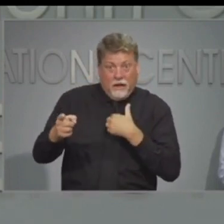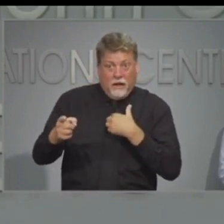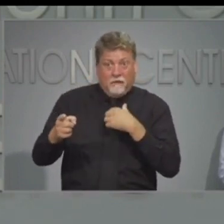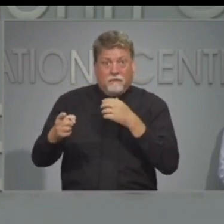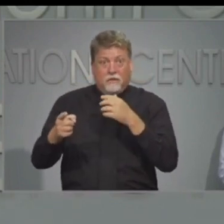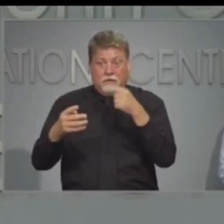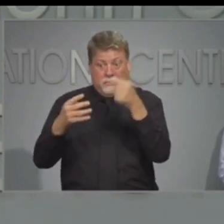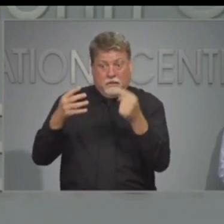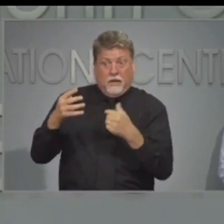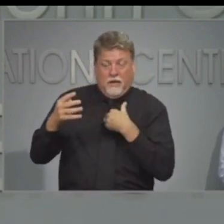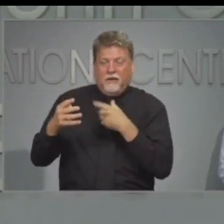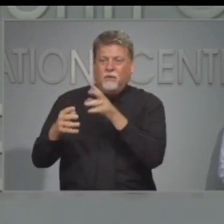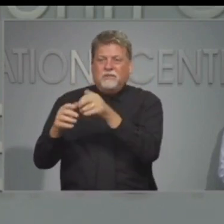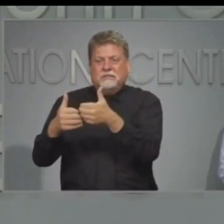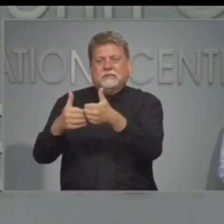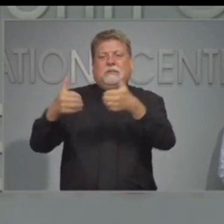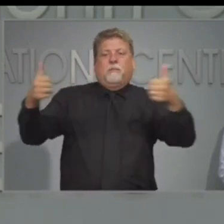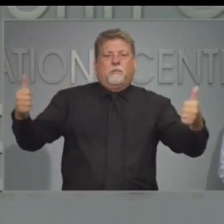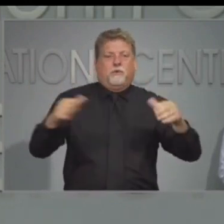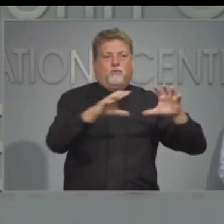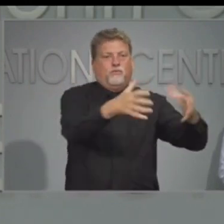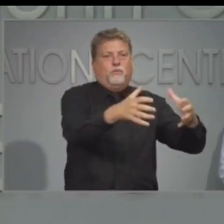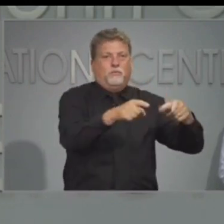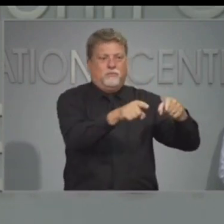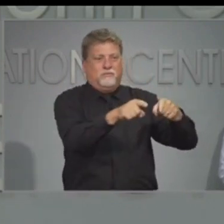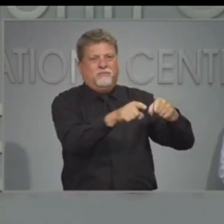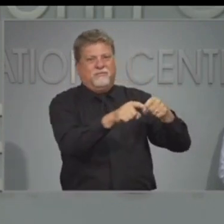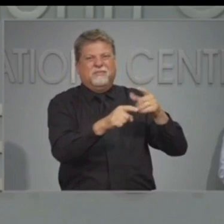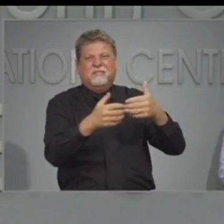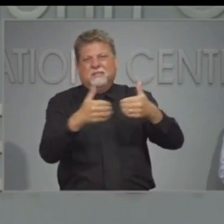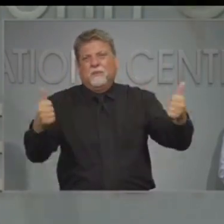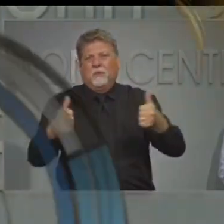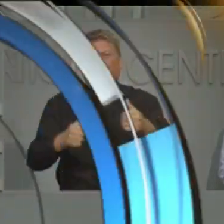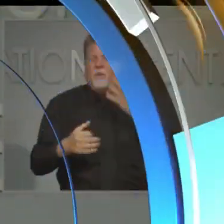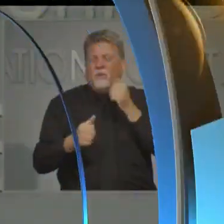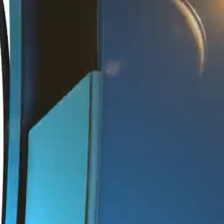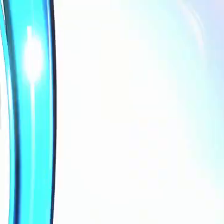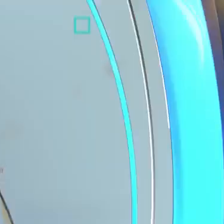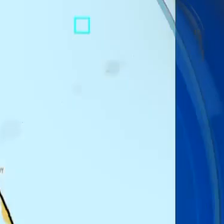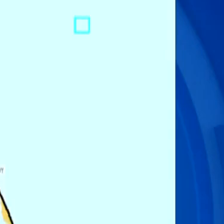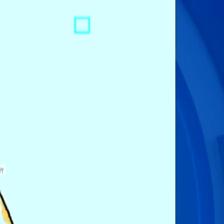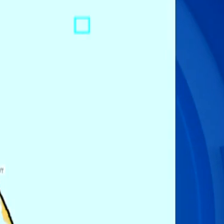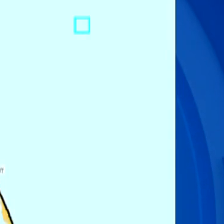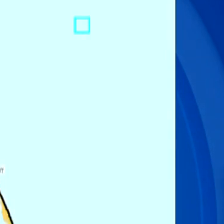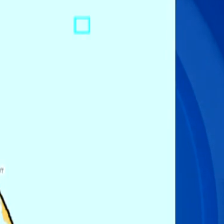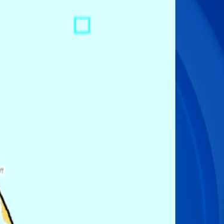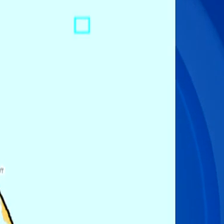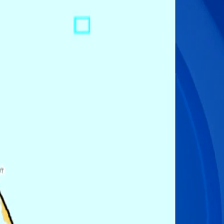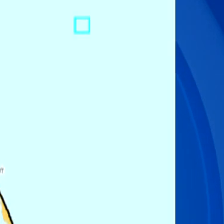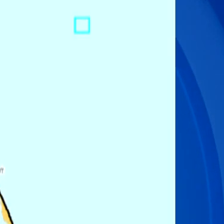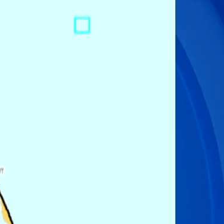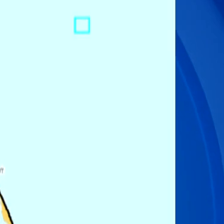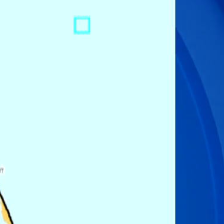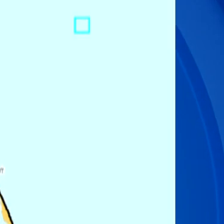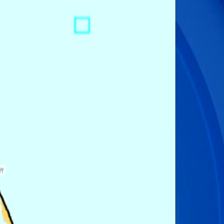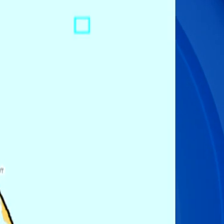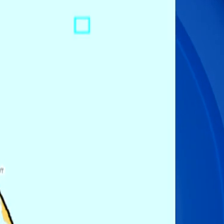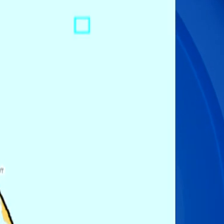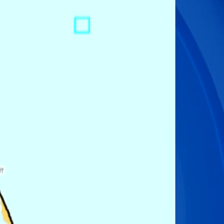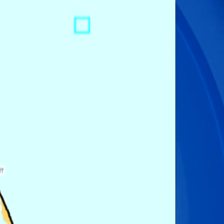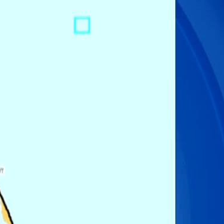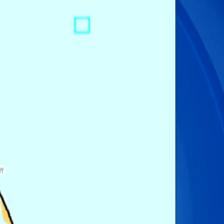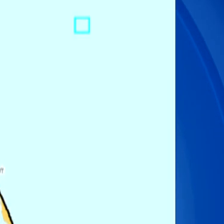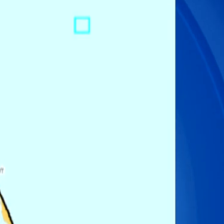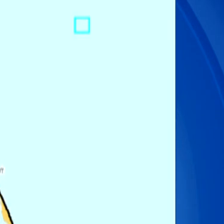urged North Carolinians to listen to their local officials and follow evacuation orders. Emergency officials in both North Carolina